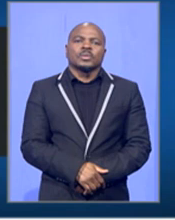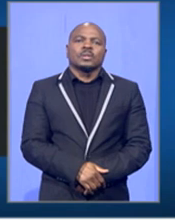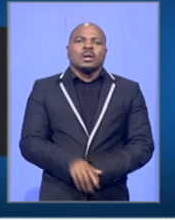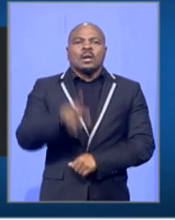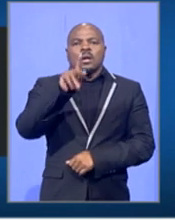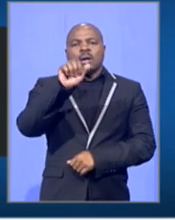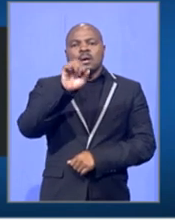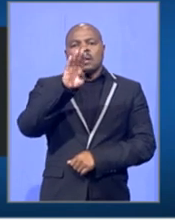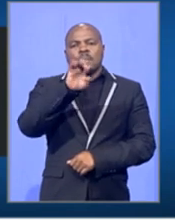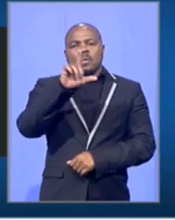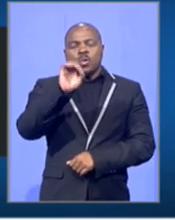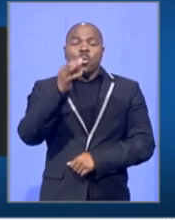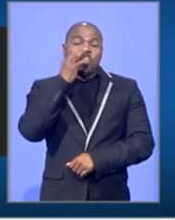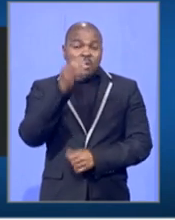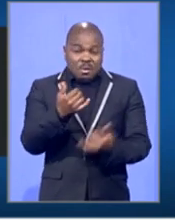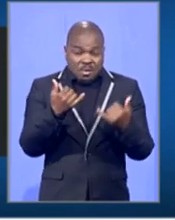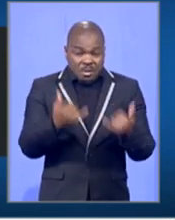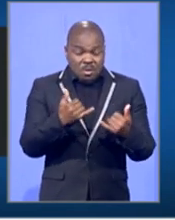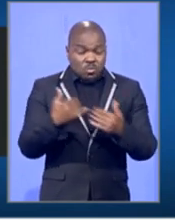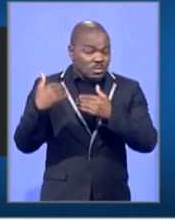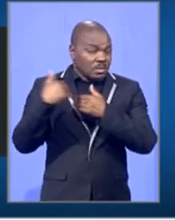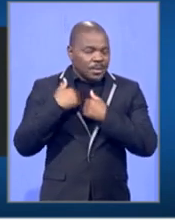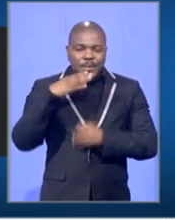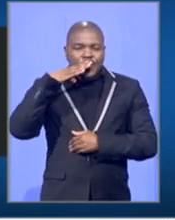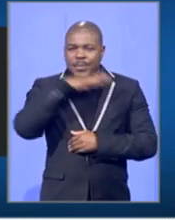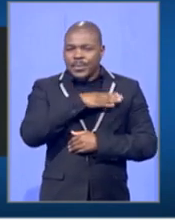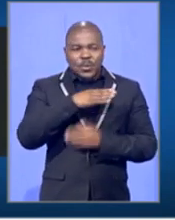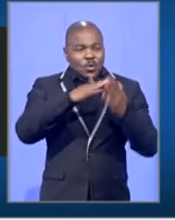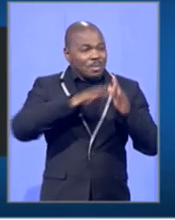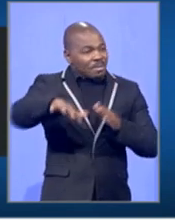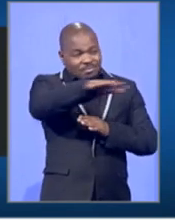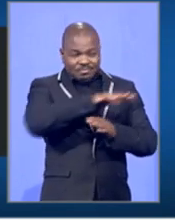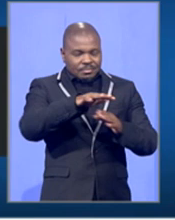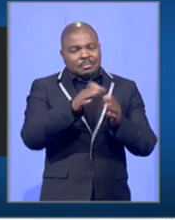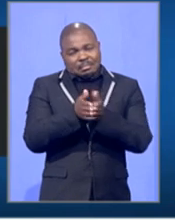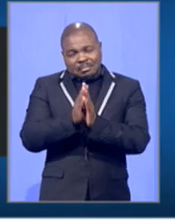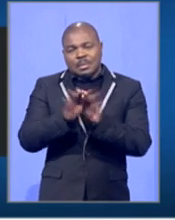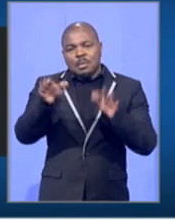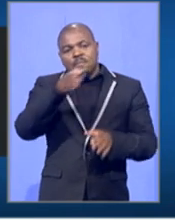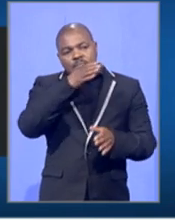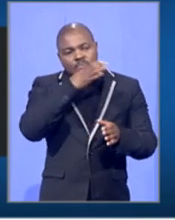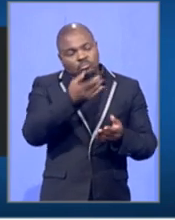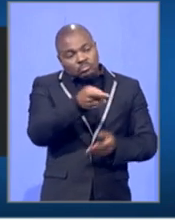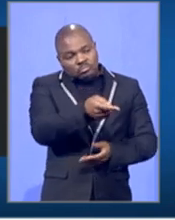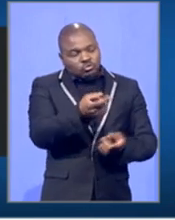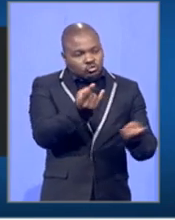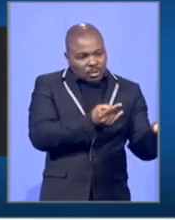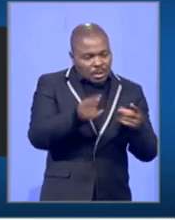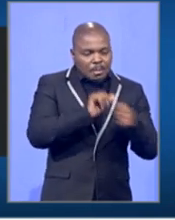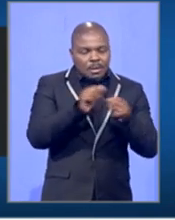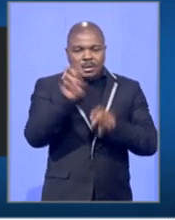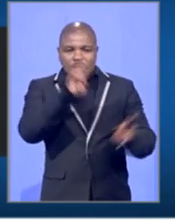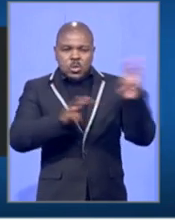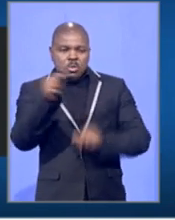Kabelo Makhubedu yena a re ga bjalo polokego ga e sa le gona setšhabeng, ke kgopela beng ba di-taverne ba nyake ba letsa